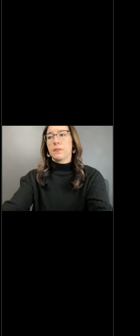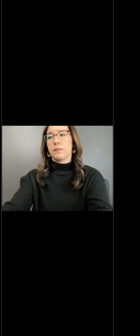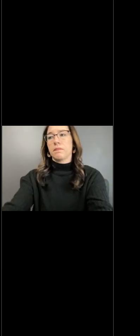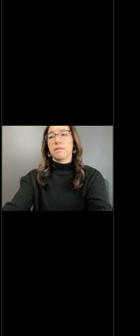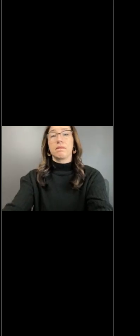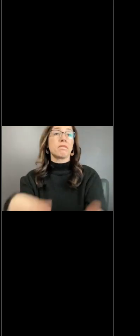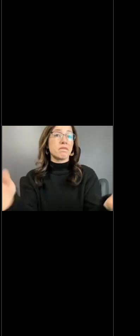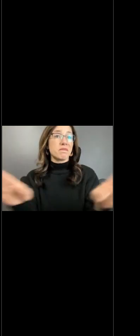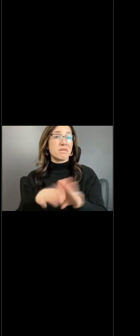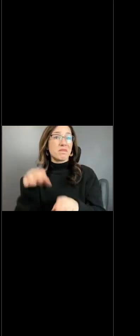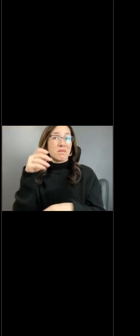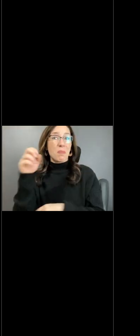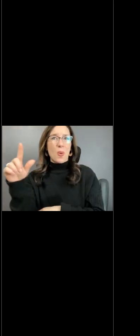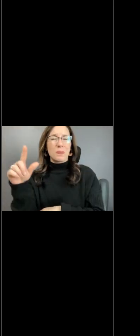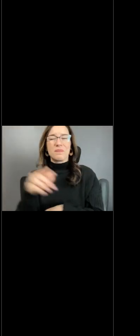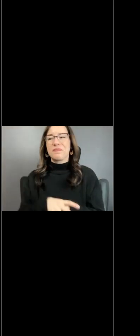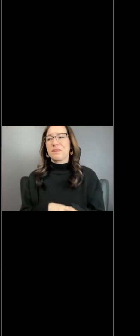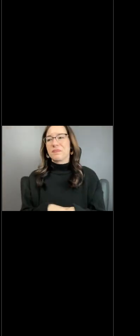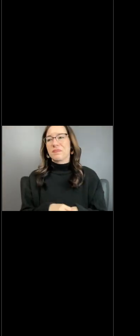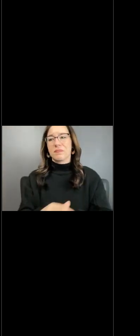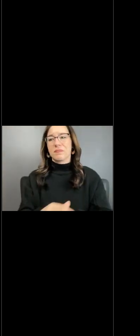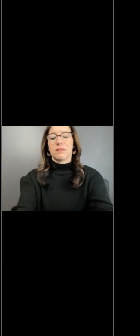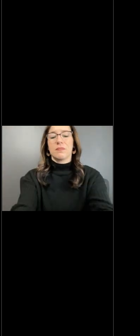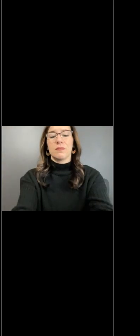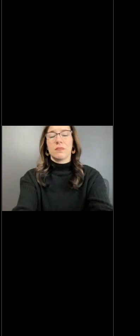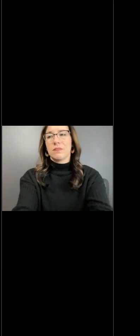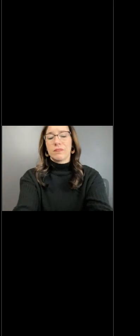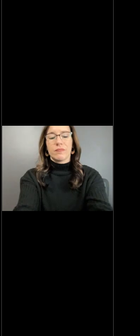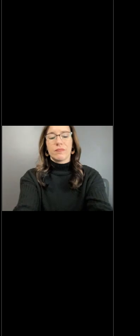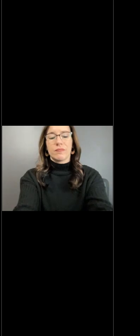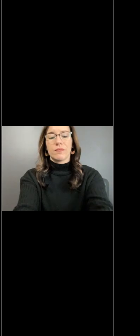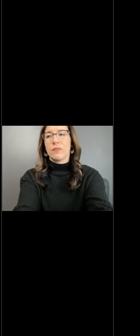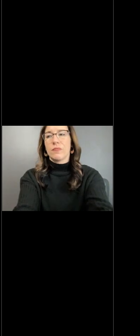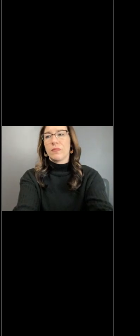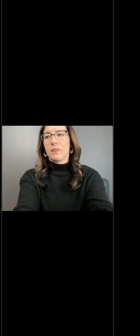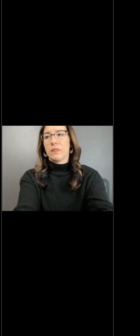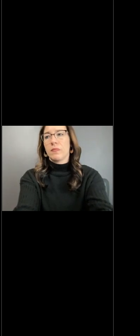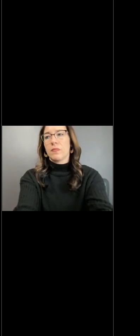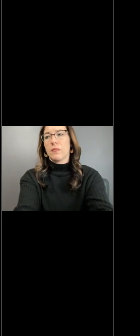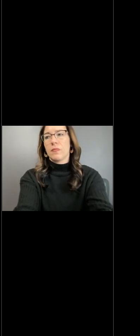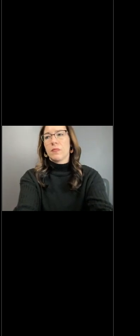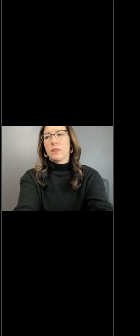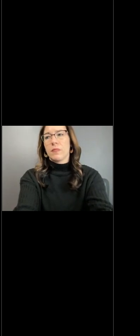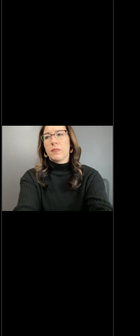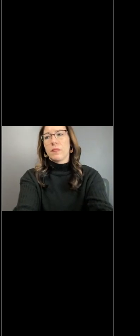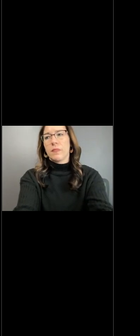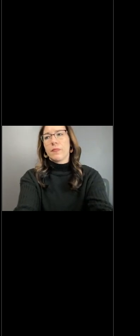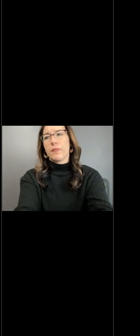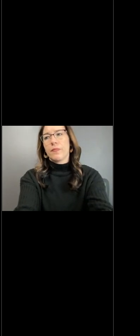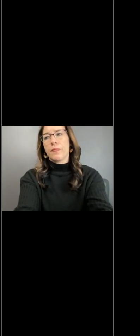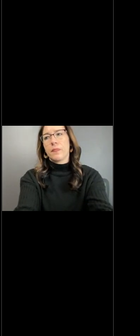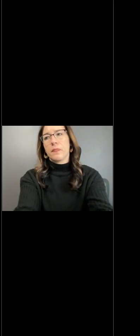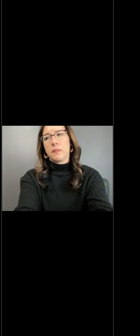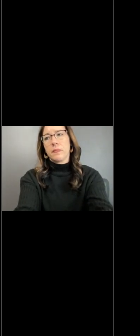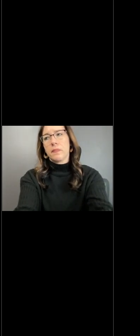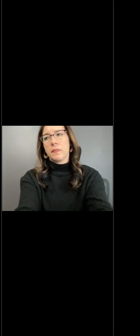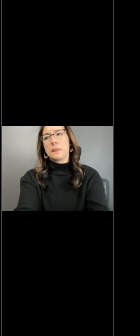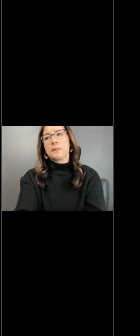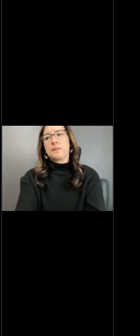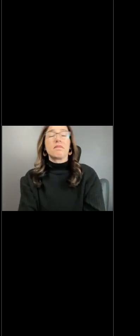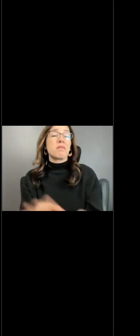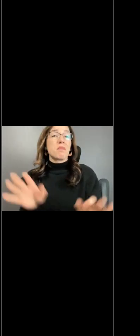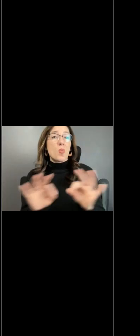Crystal for the takeaways. Fantastic. Important things to remember from topic 2.